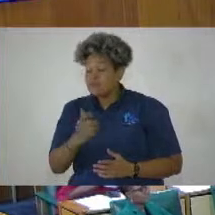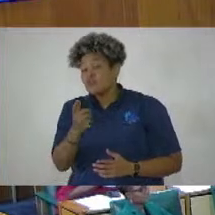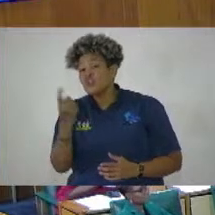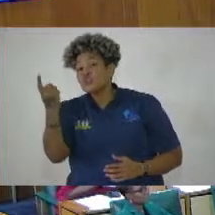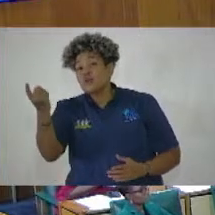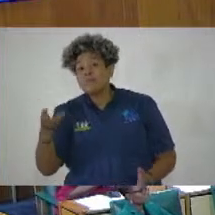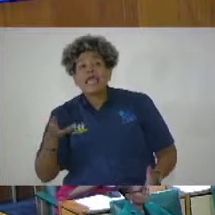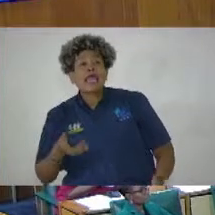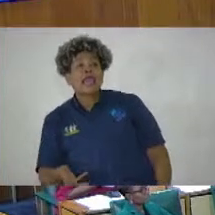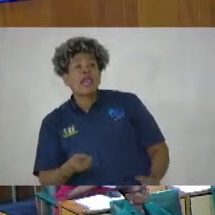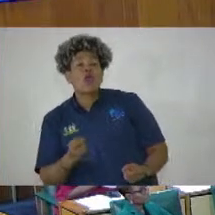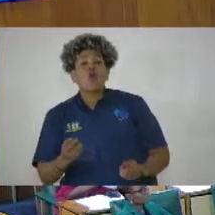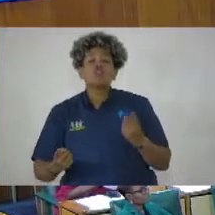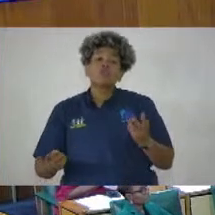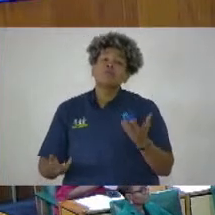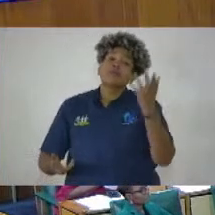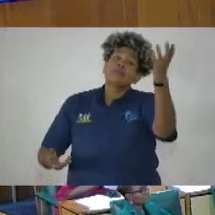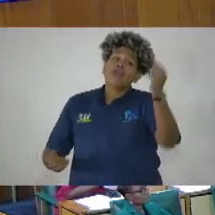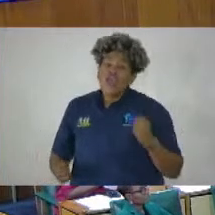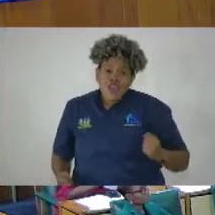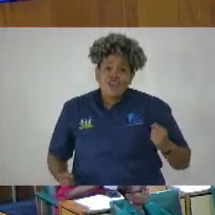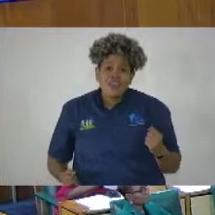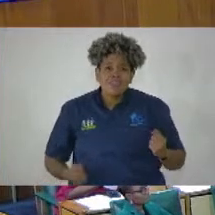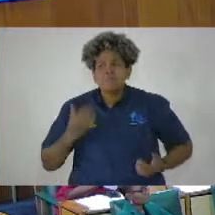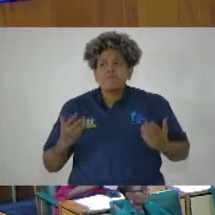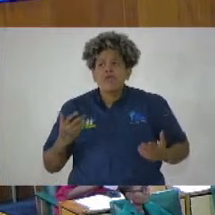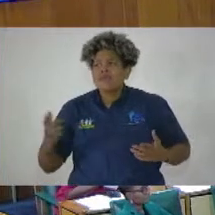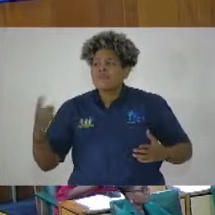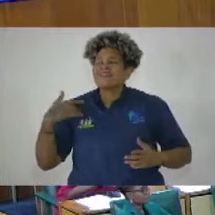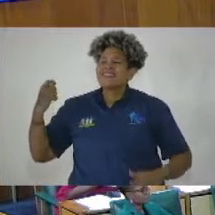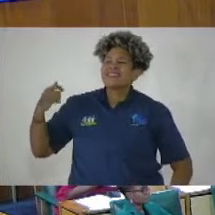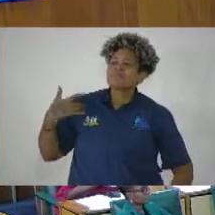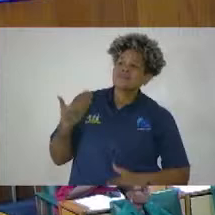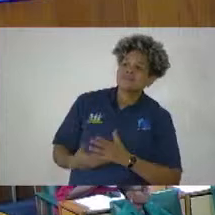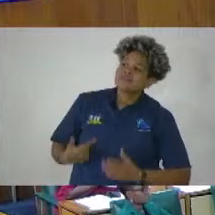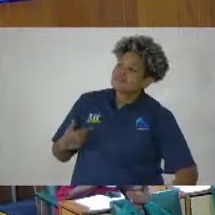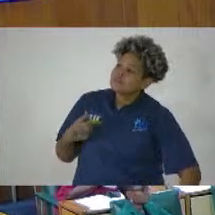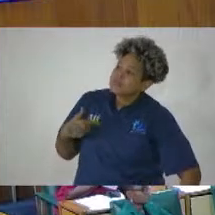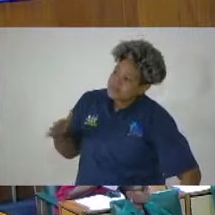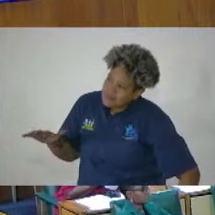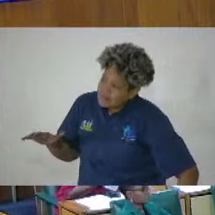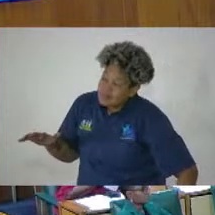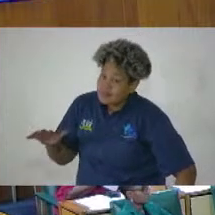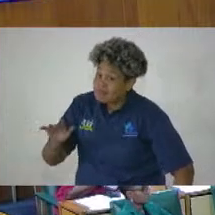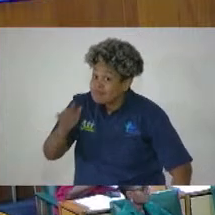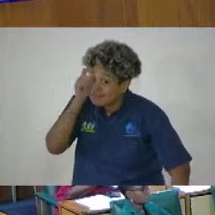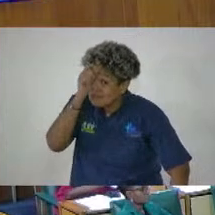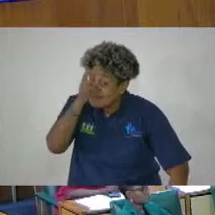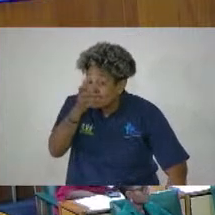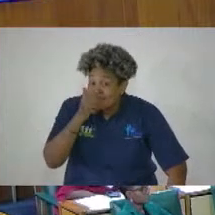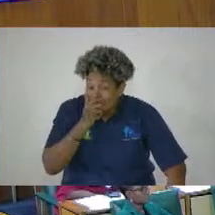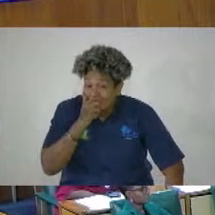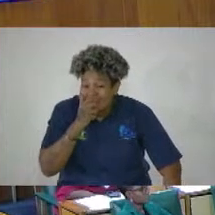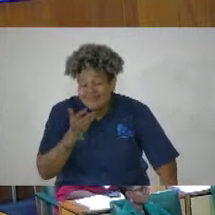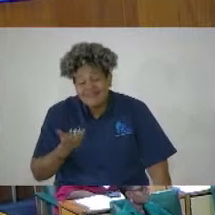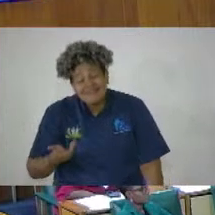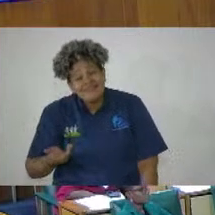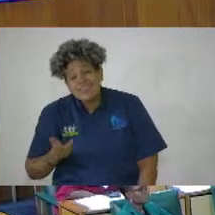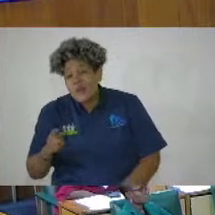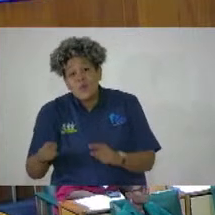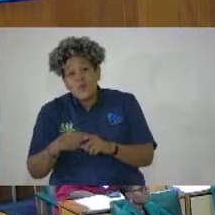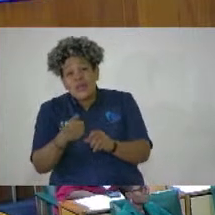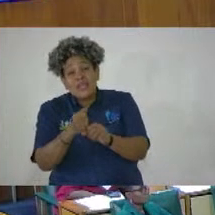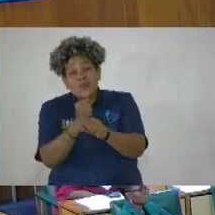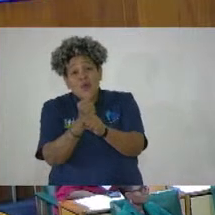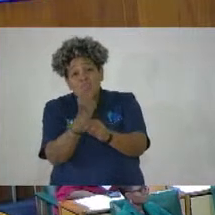Something here or something there might annoy you a little bit. But at the end of the day, when it's